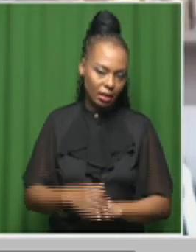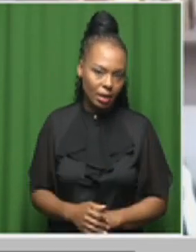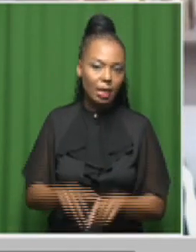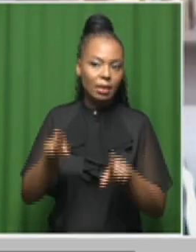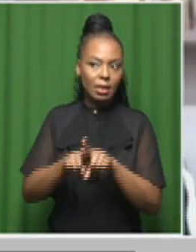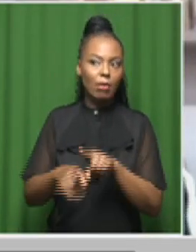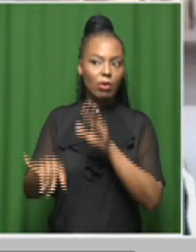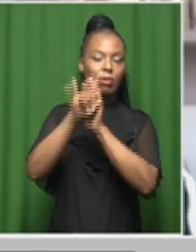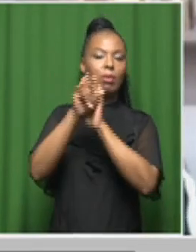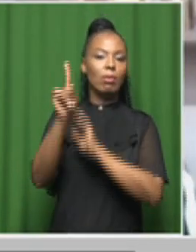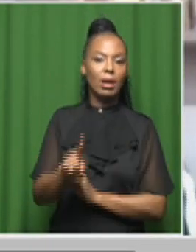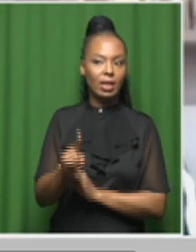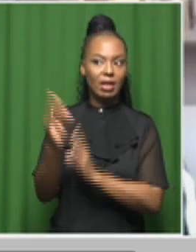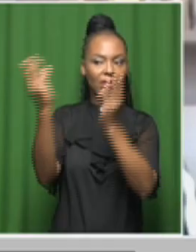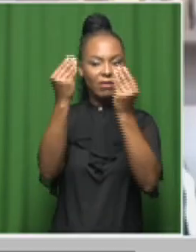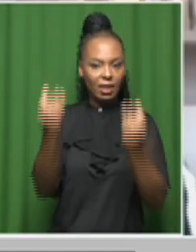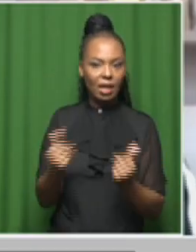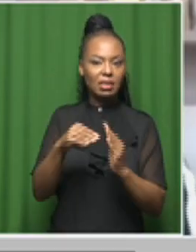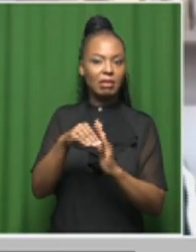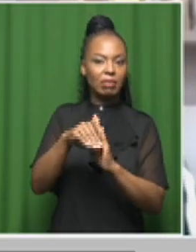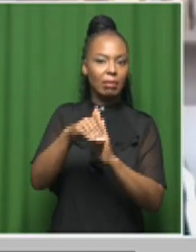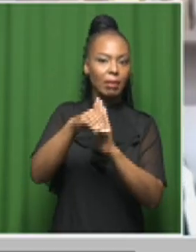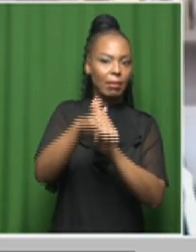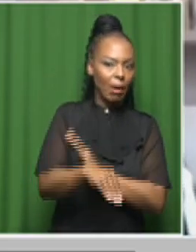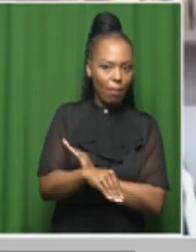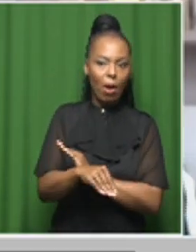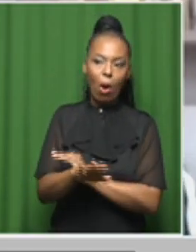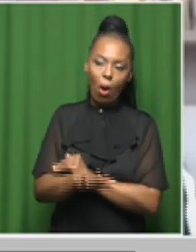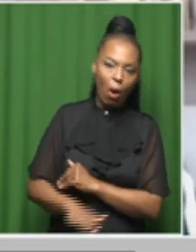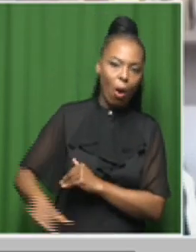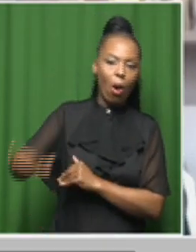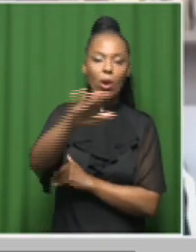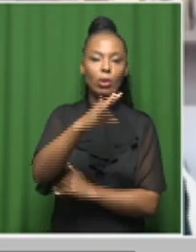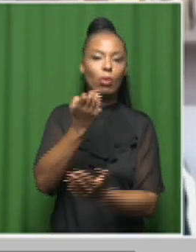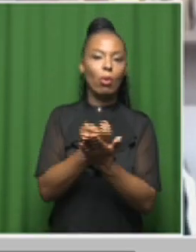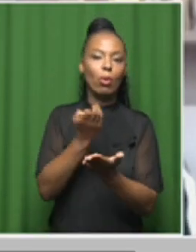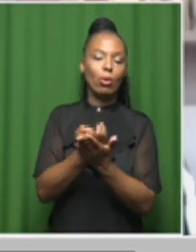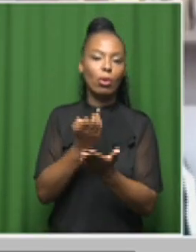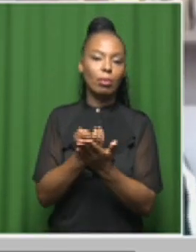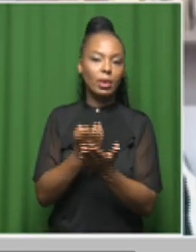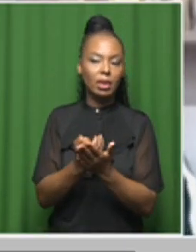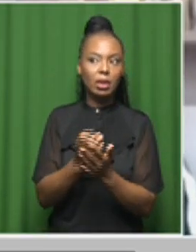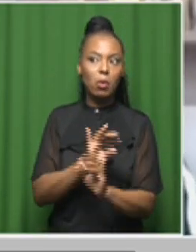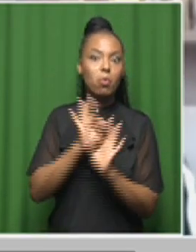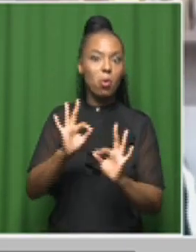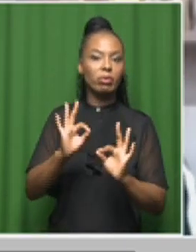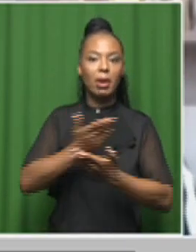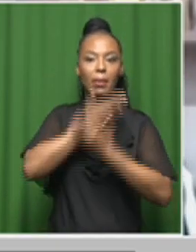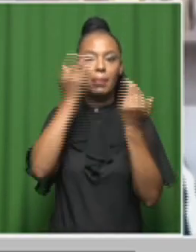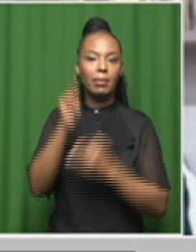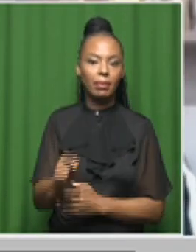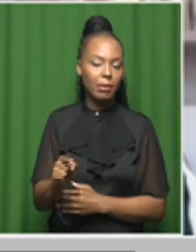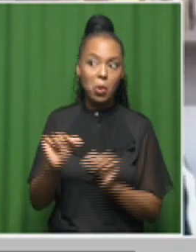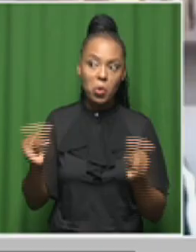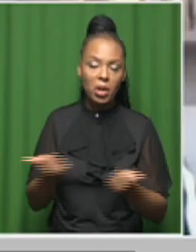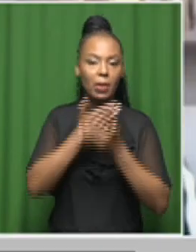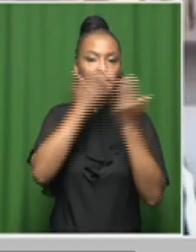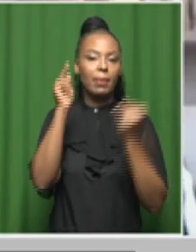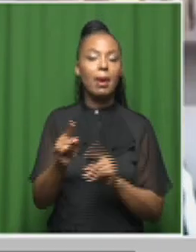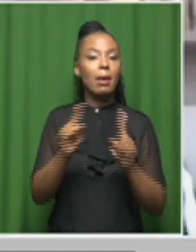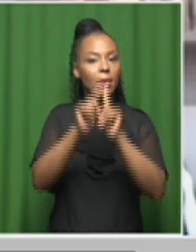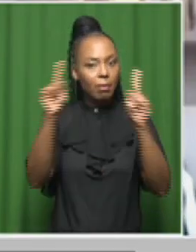also that the fiscus is shrinking everywhere. Economic outlook is not good. However, we